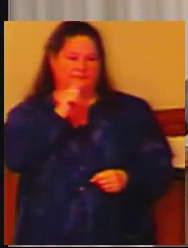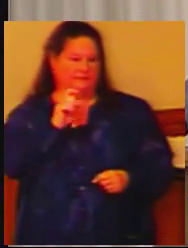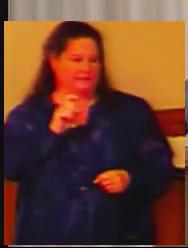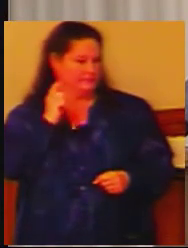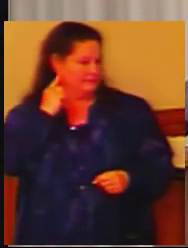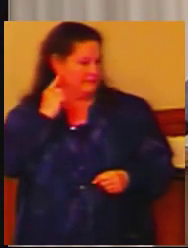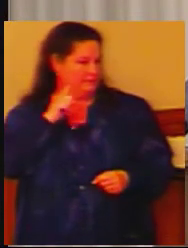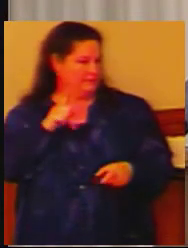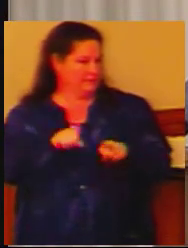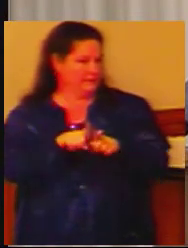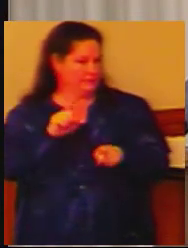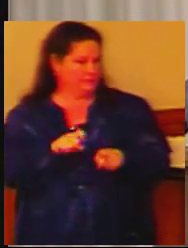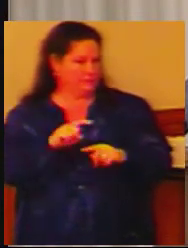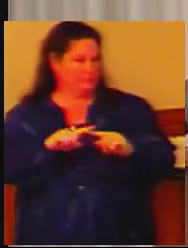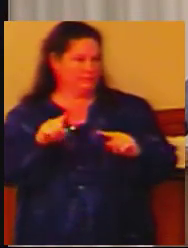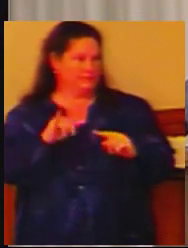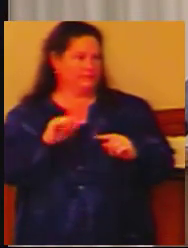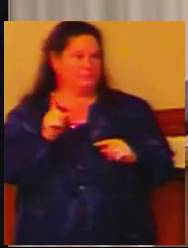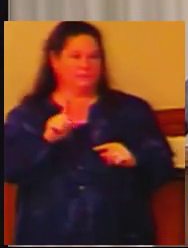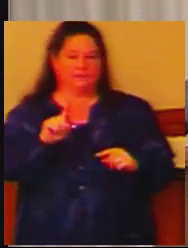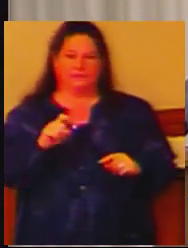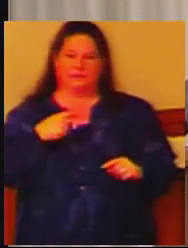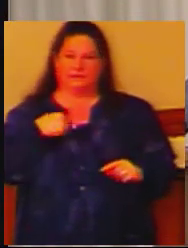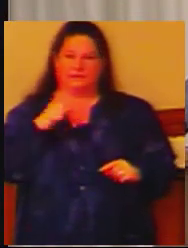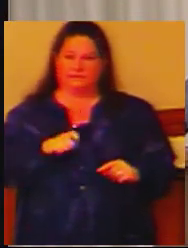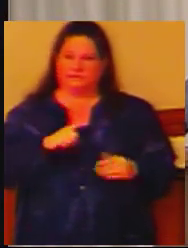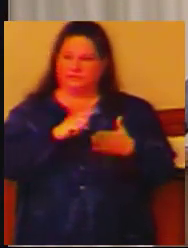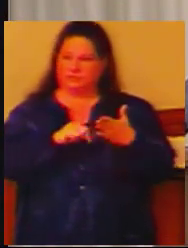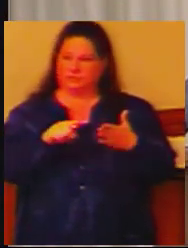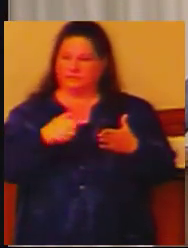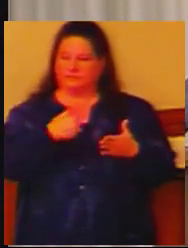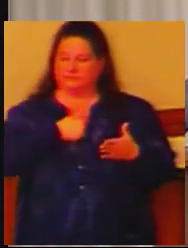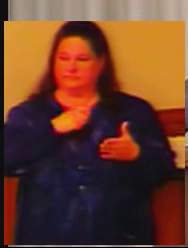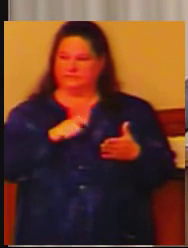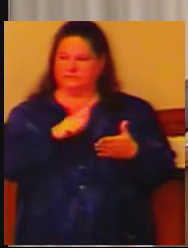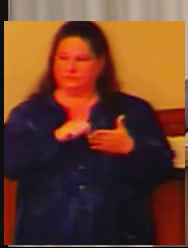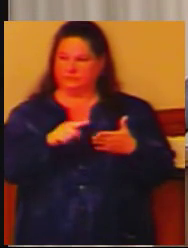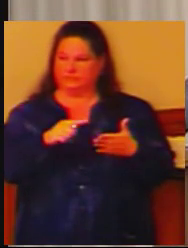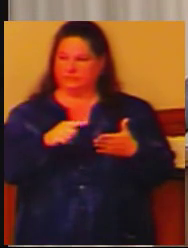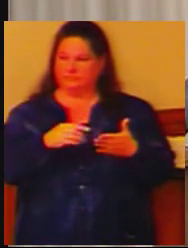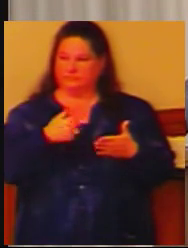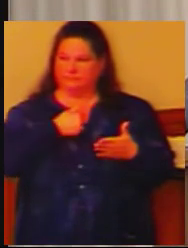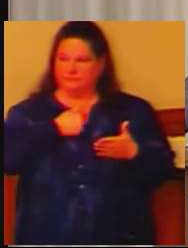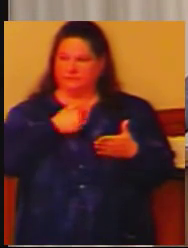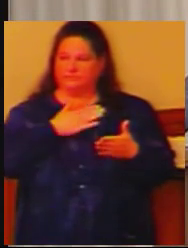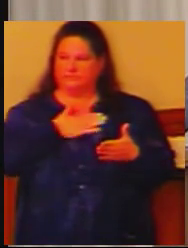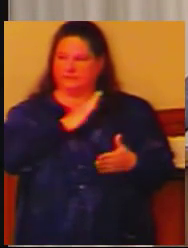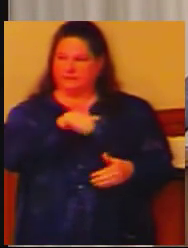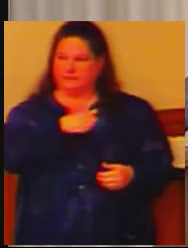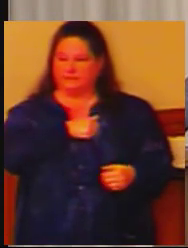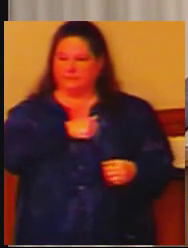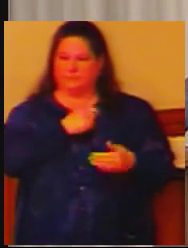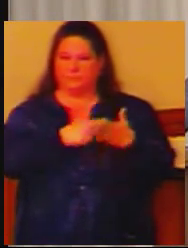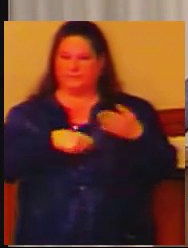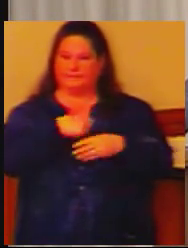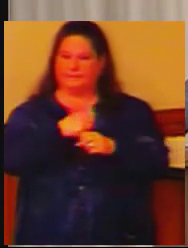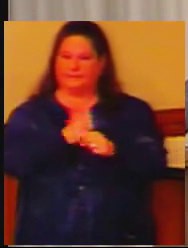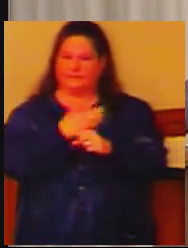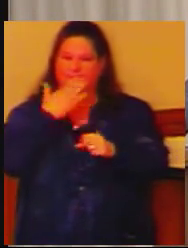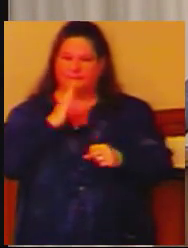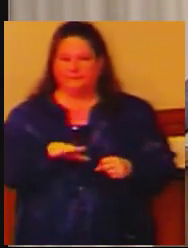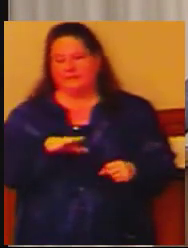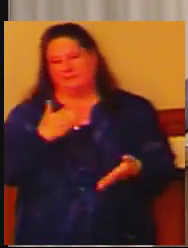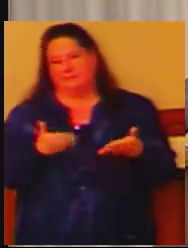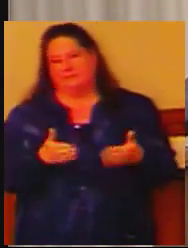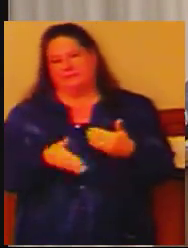that's where we have to check. That's where I have to check myself on how is my attitude and what's causing it to be bad. Could be as